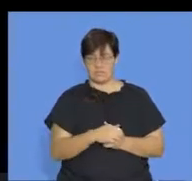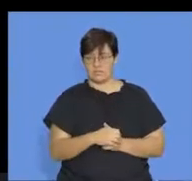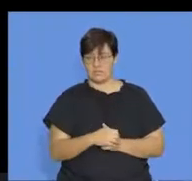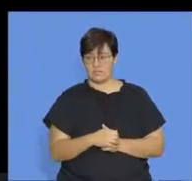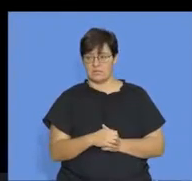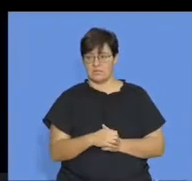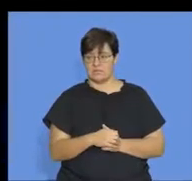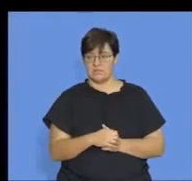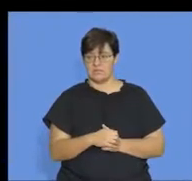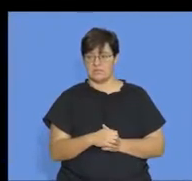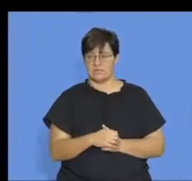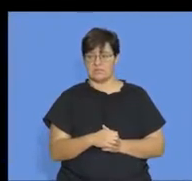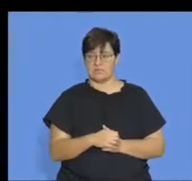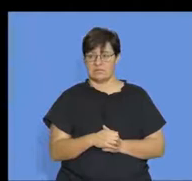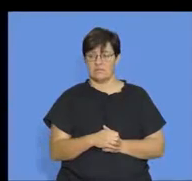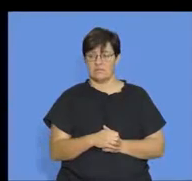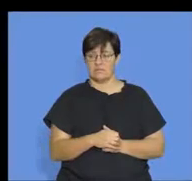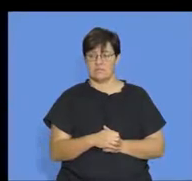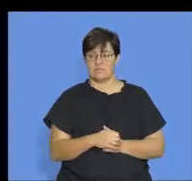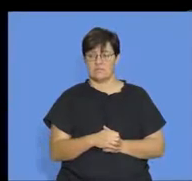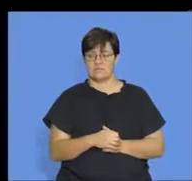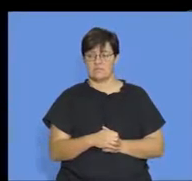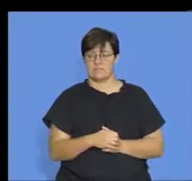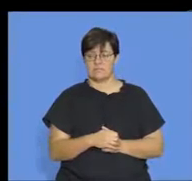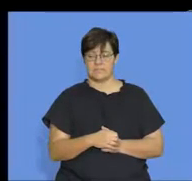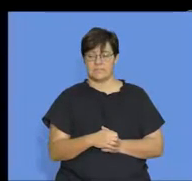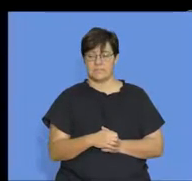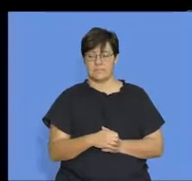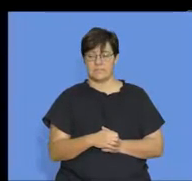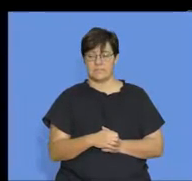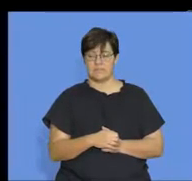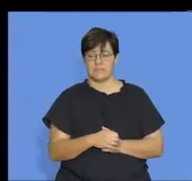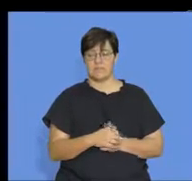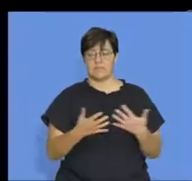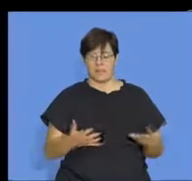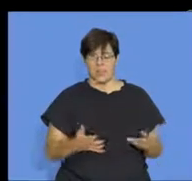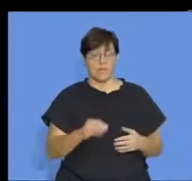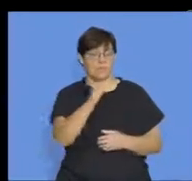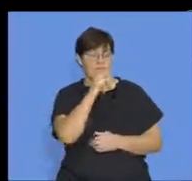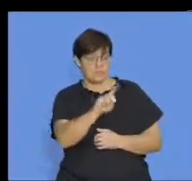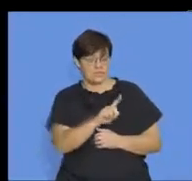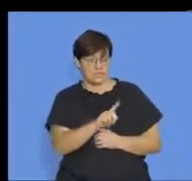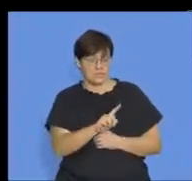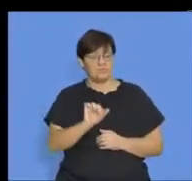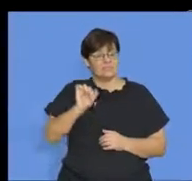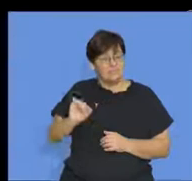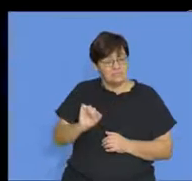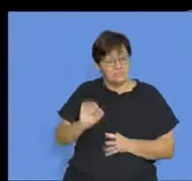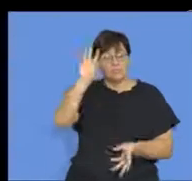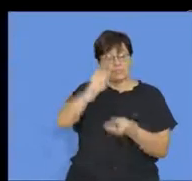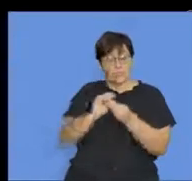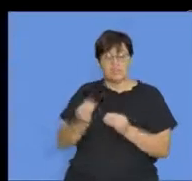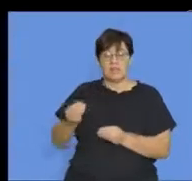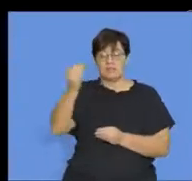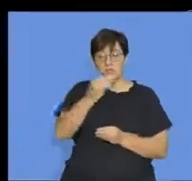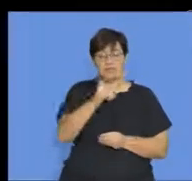us 15,000. Okay, so an amount of 15,000. Right, which means